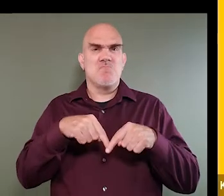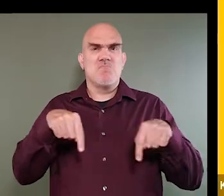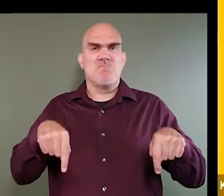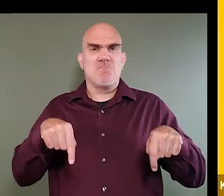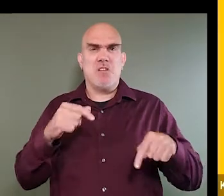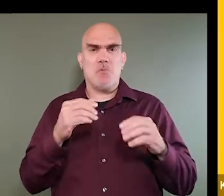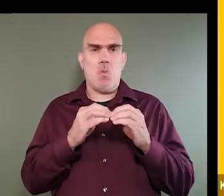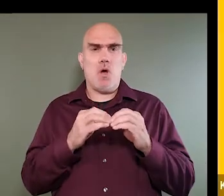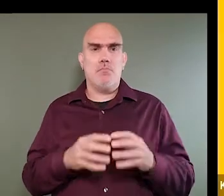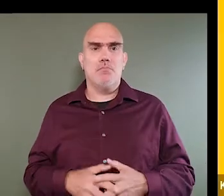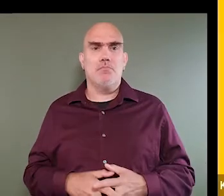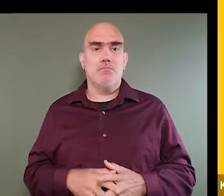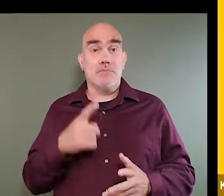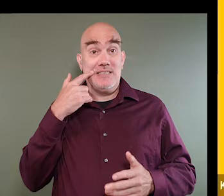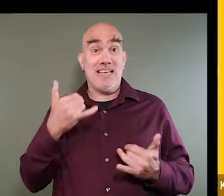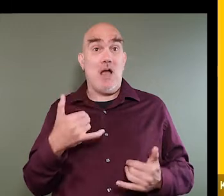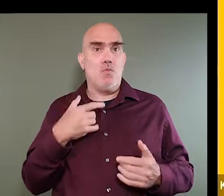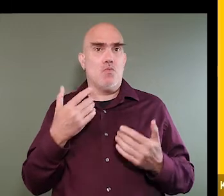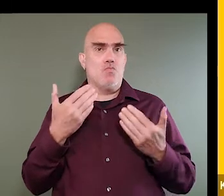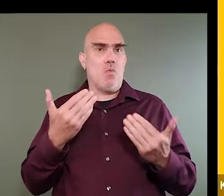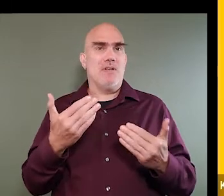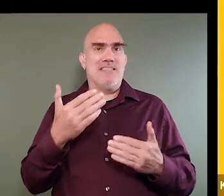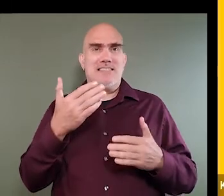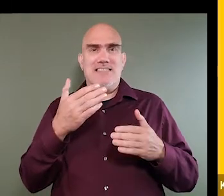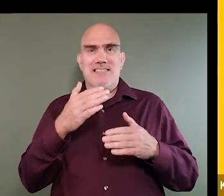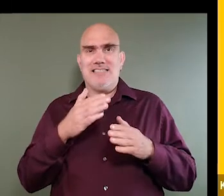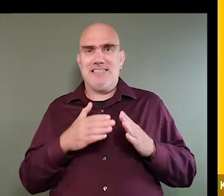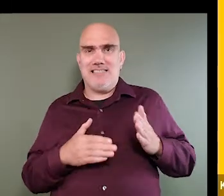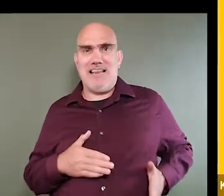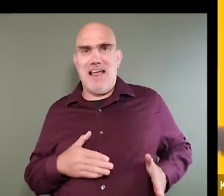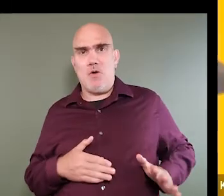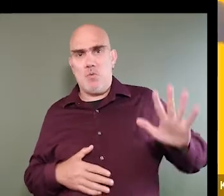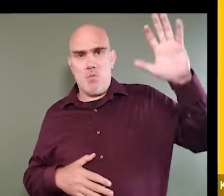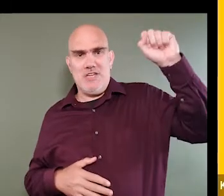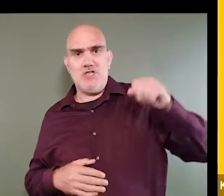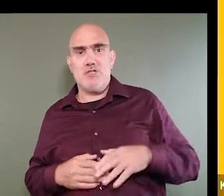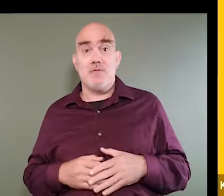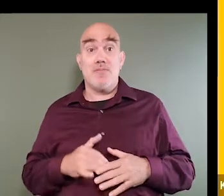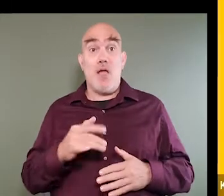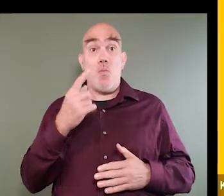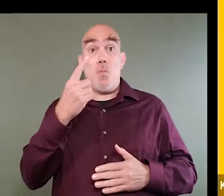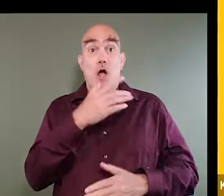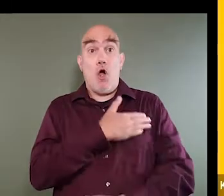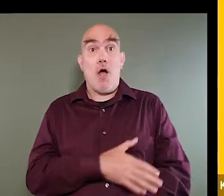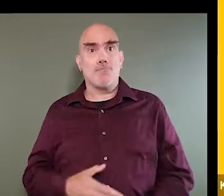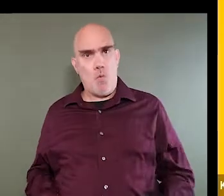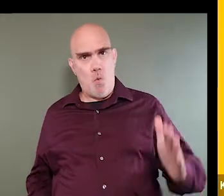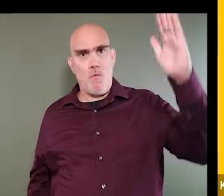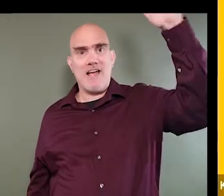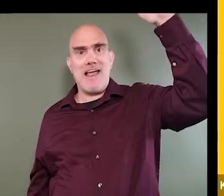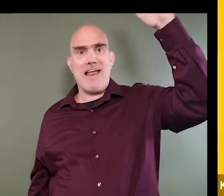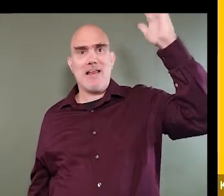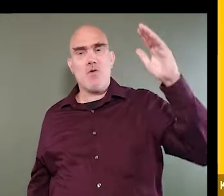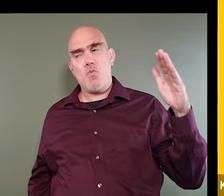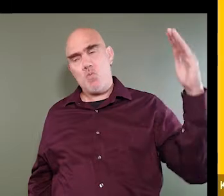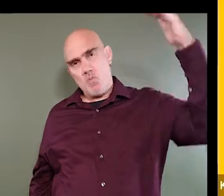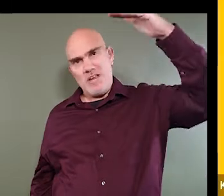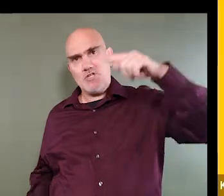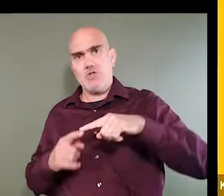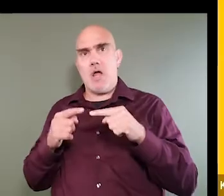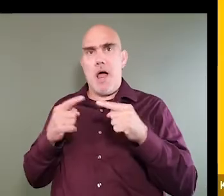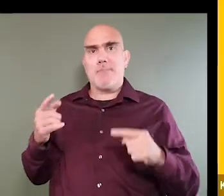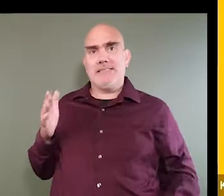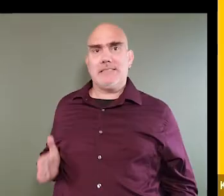wider. So we're going for our side reaches next. Bring that one arm up over our head. Reach it over to the